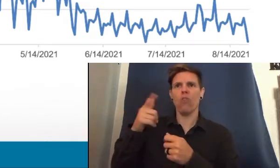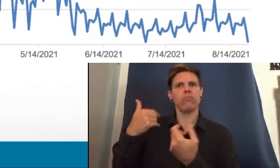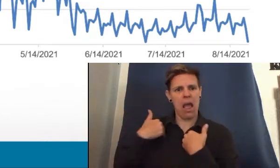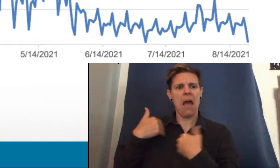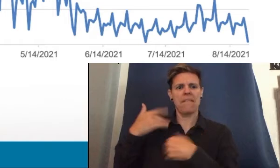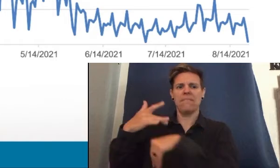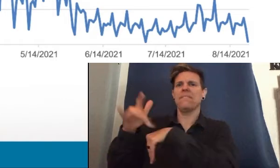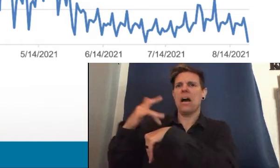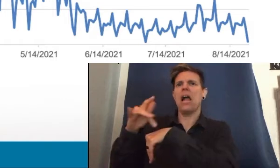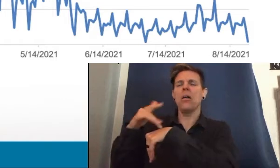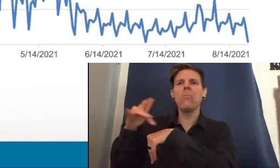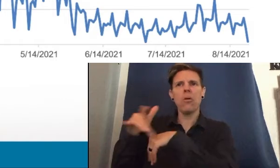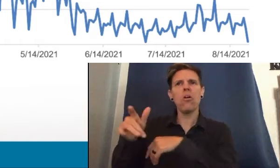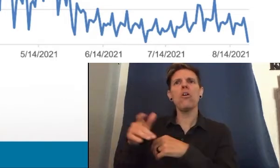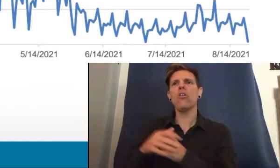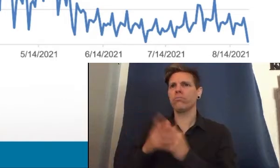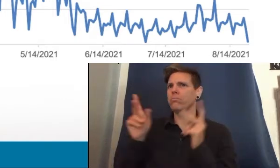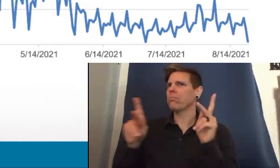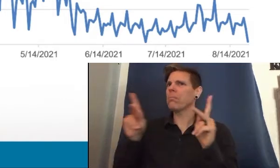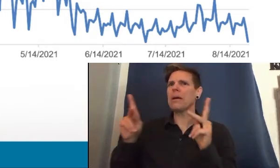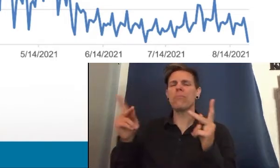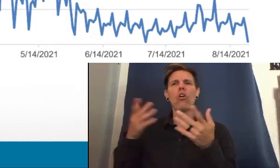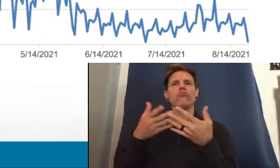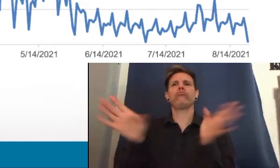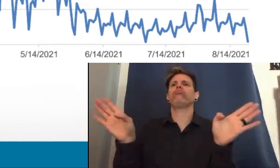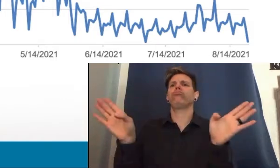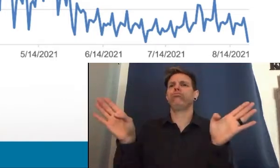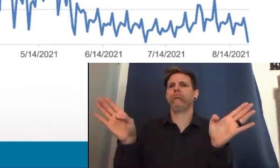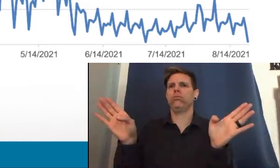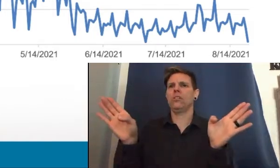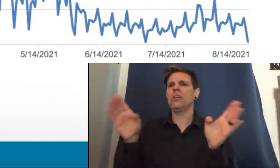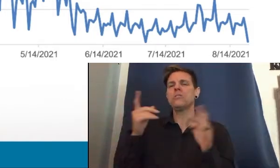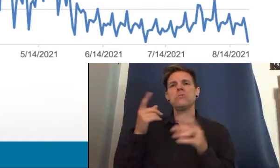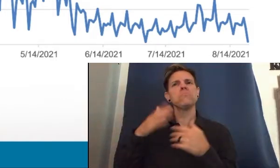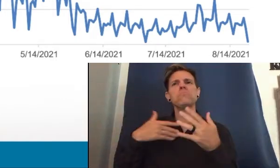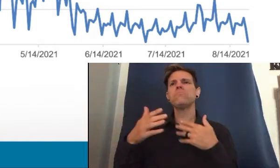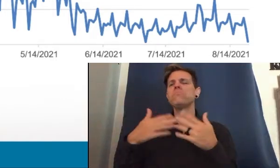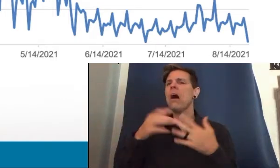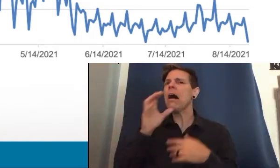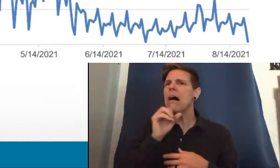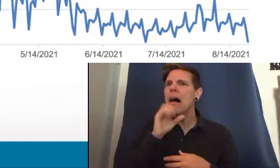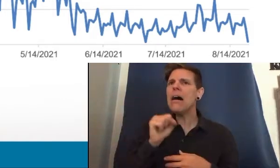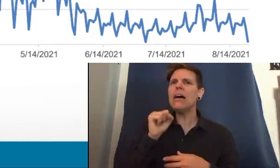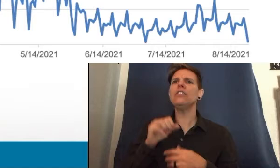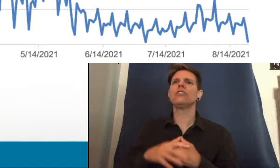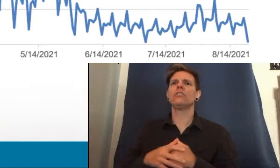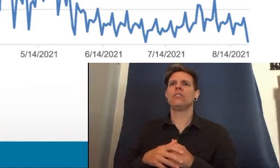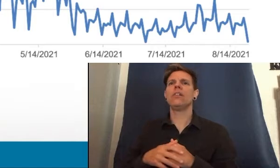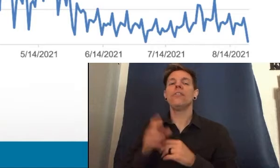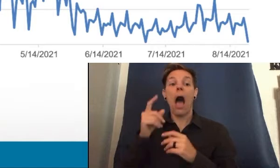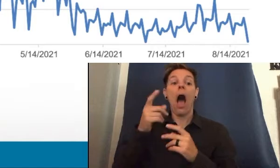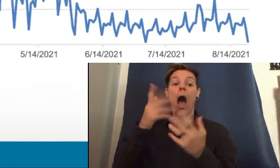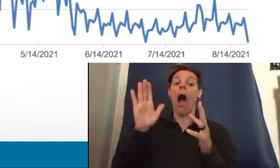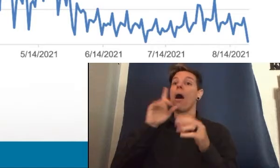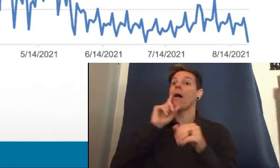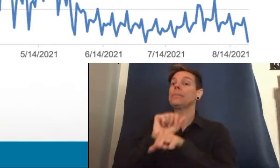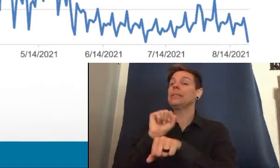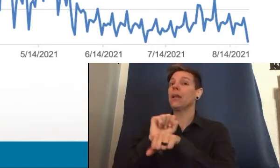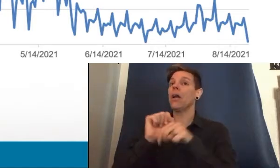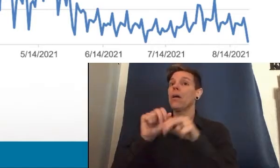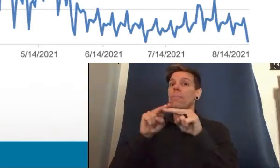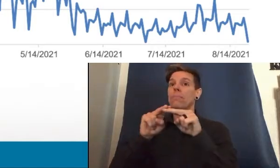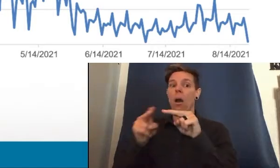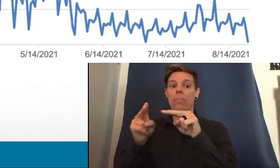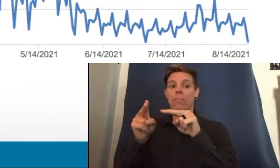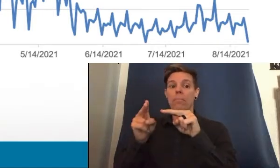general population based on age. And then it began to drop off as those early adopters, those people